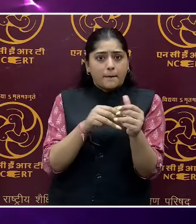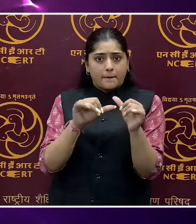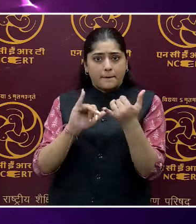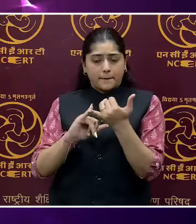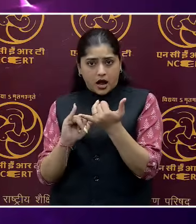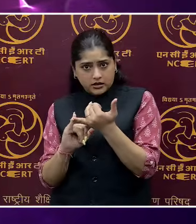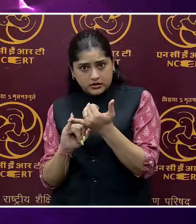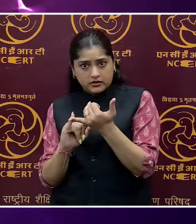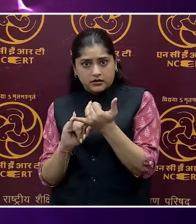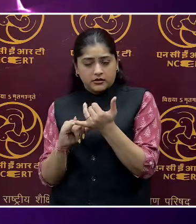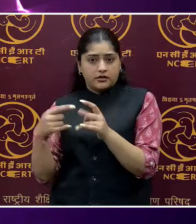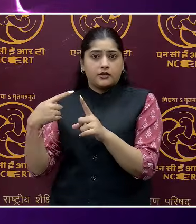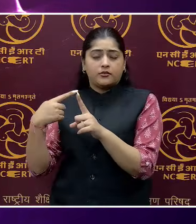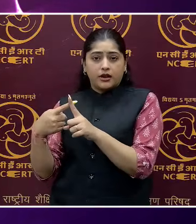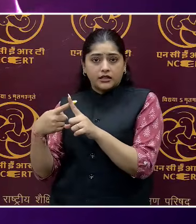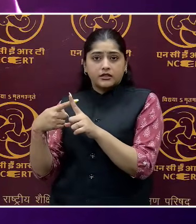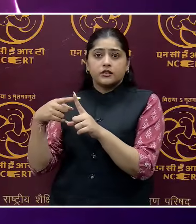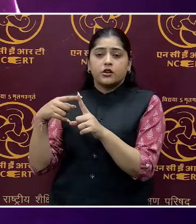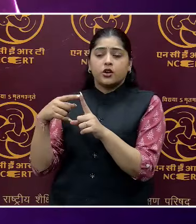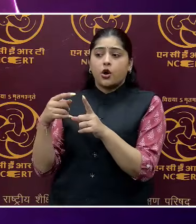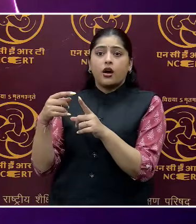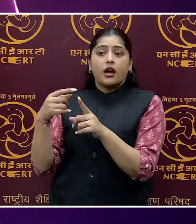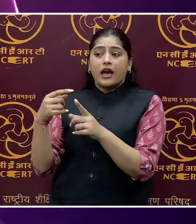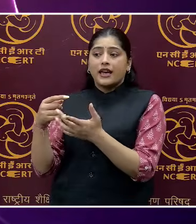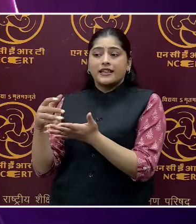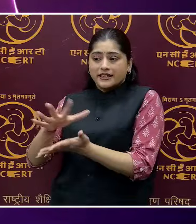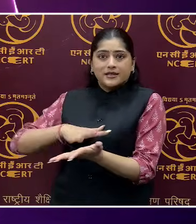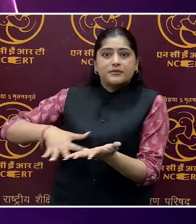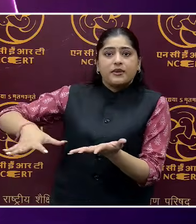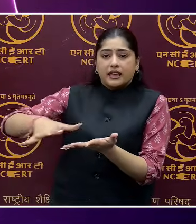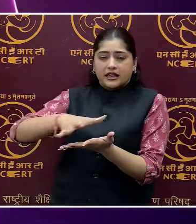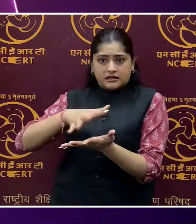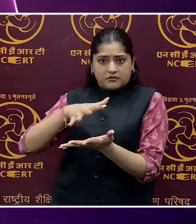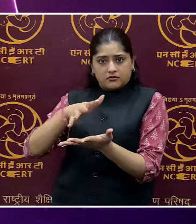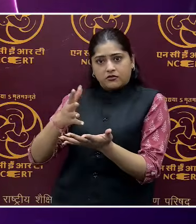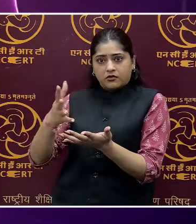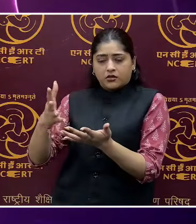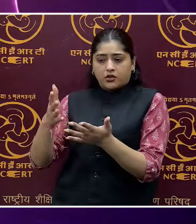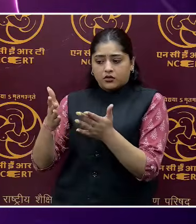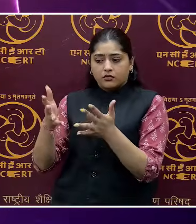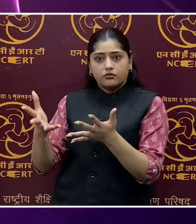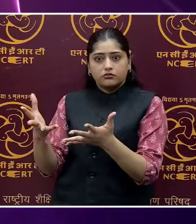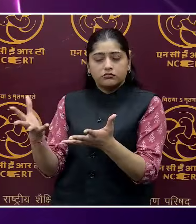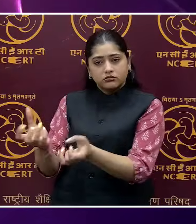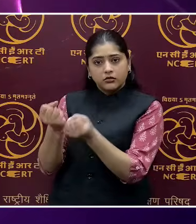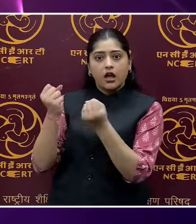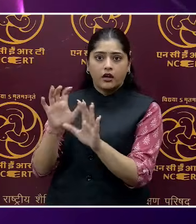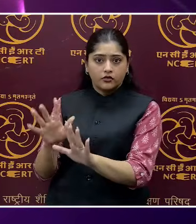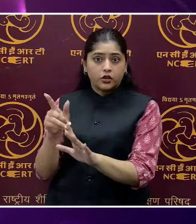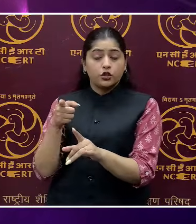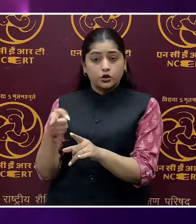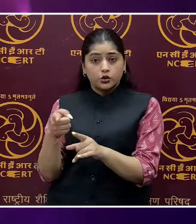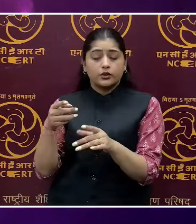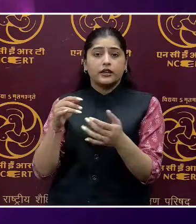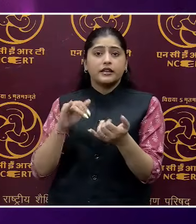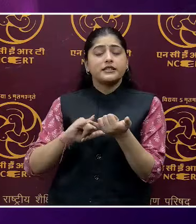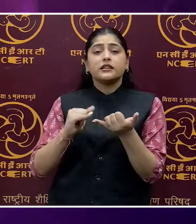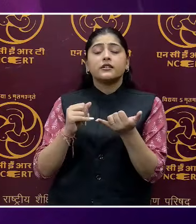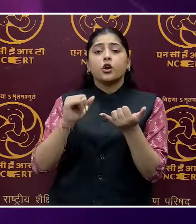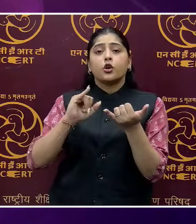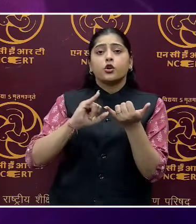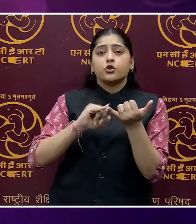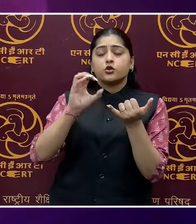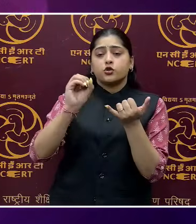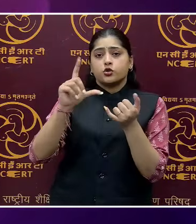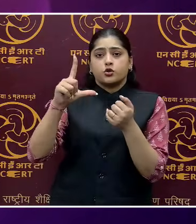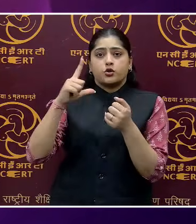as mass and occupies space, and we can say that there are 3 matters: solid, liquid and gas.